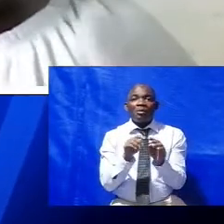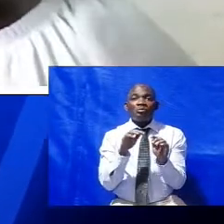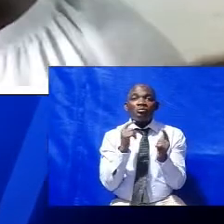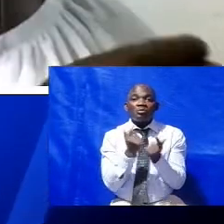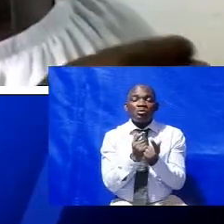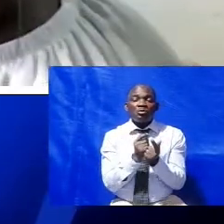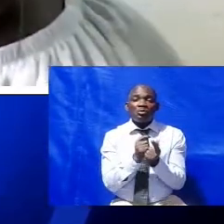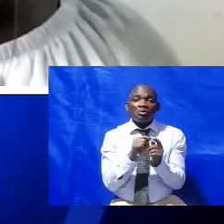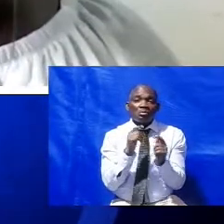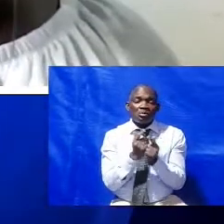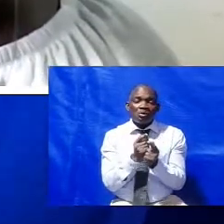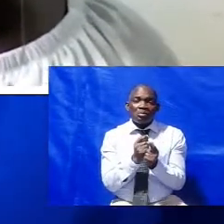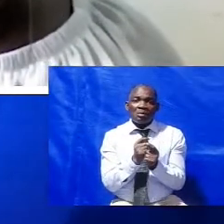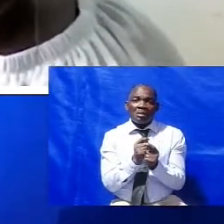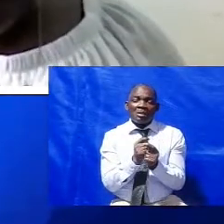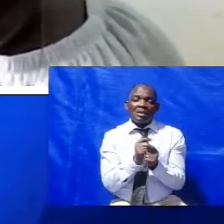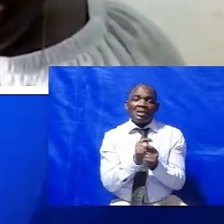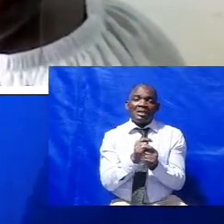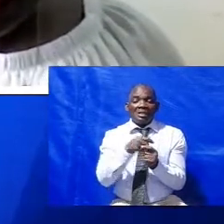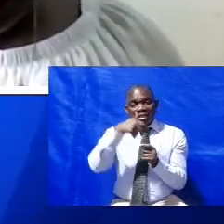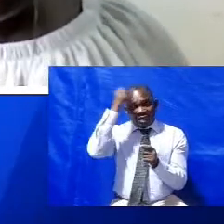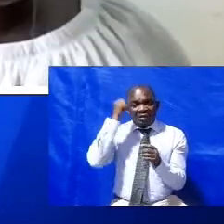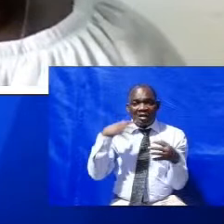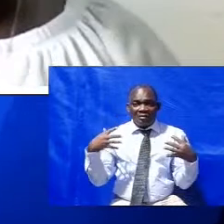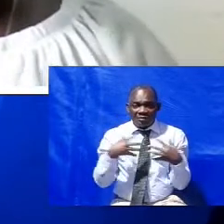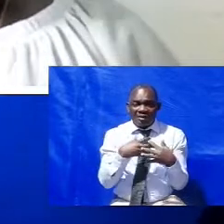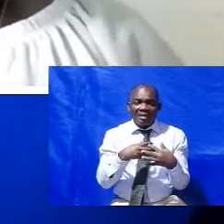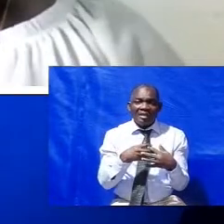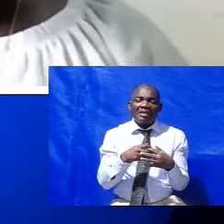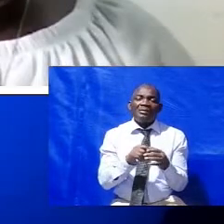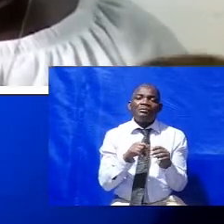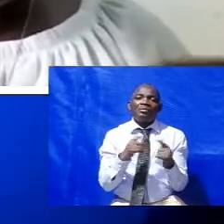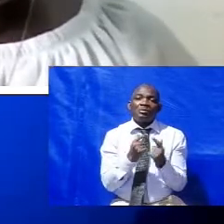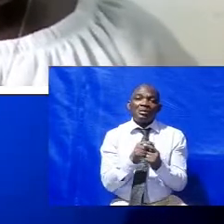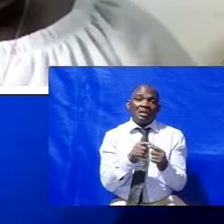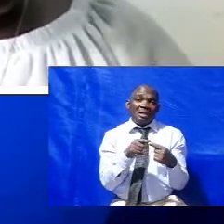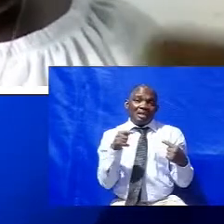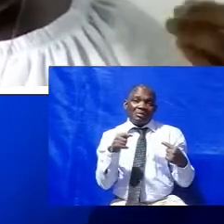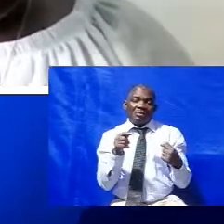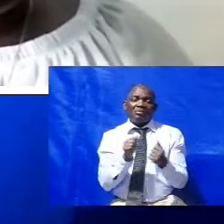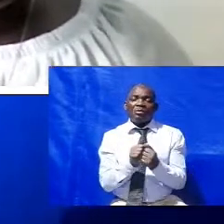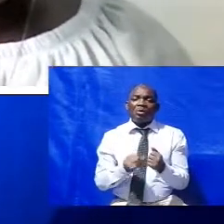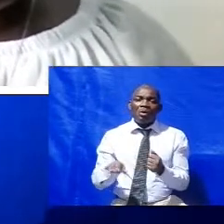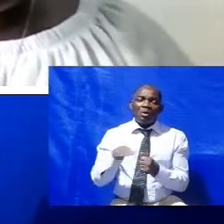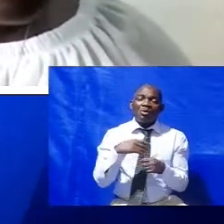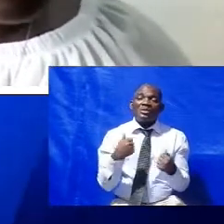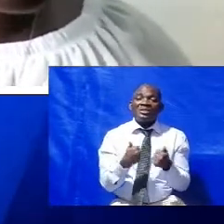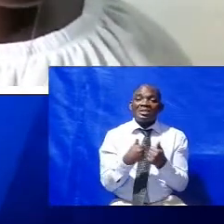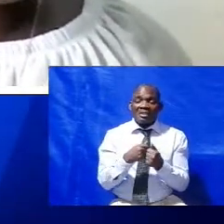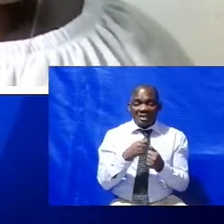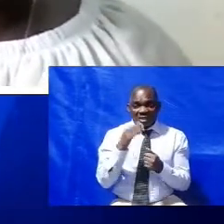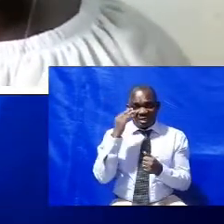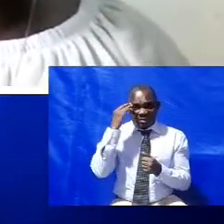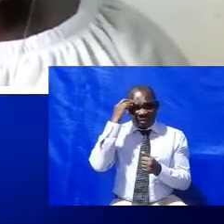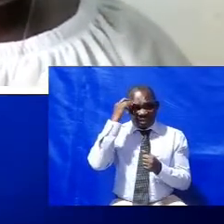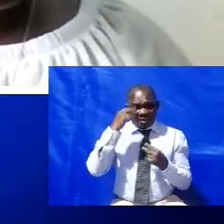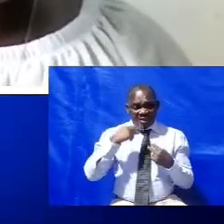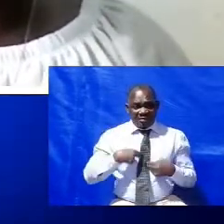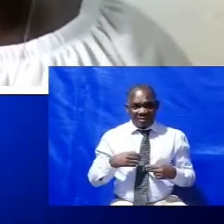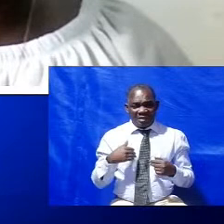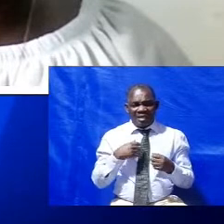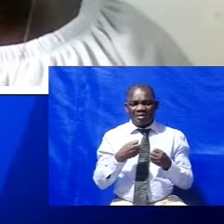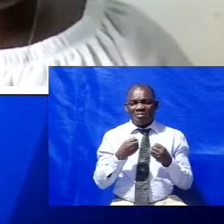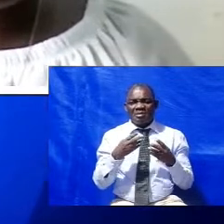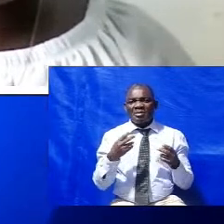safer than this one being chased alone. Exactly. So when the enemy comes with all these, you know, mental